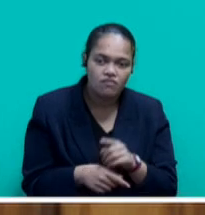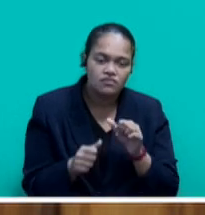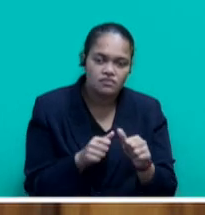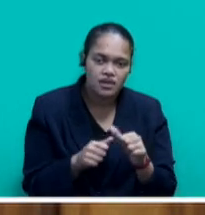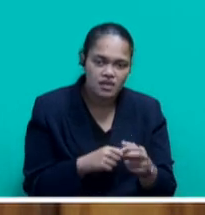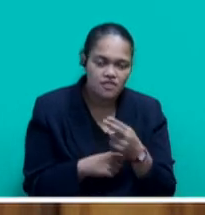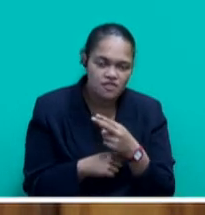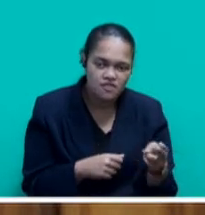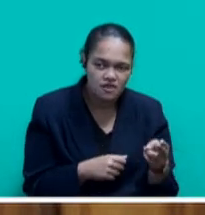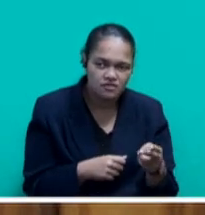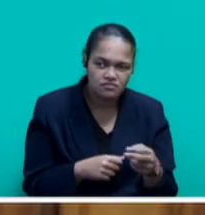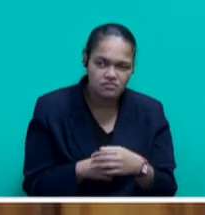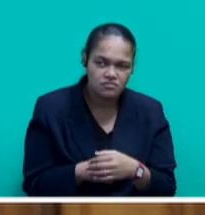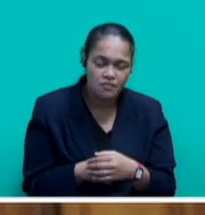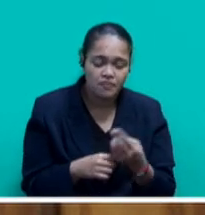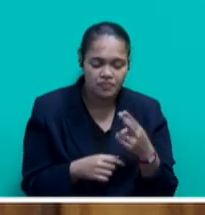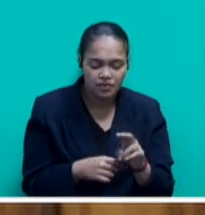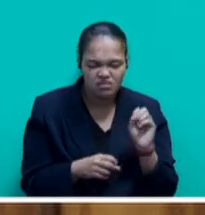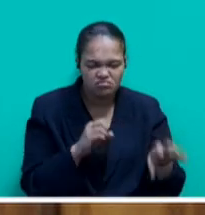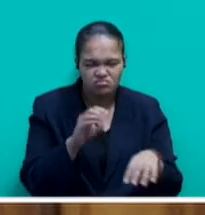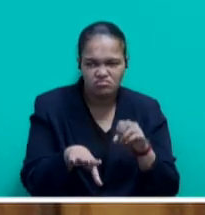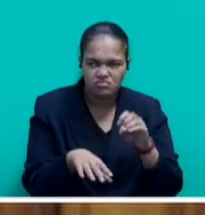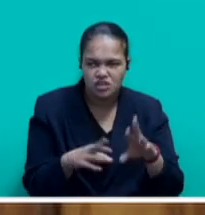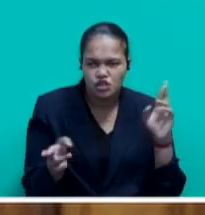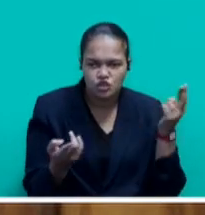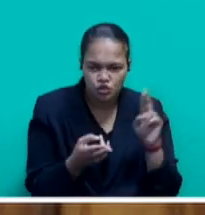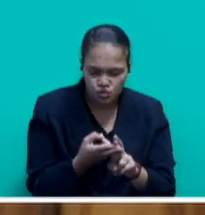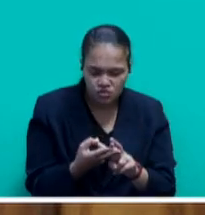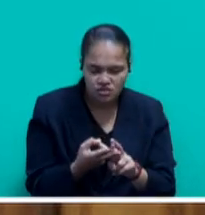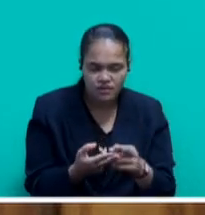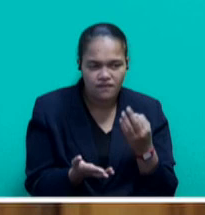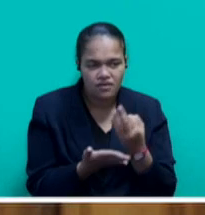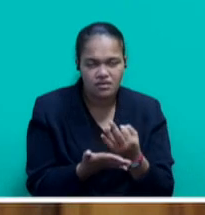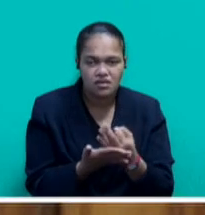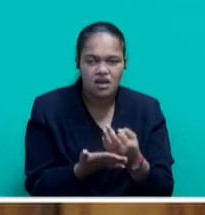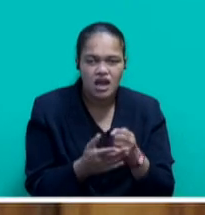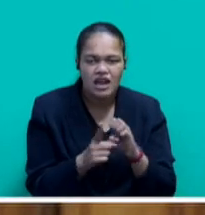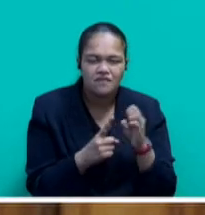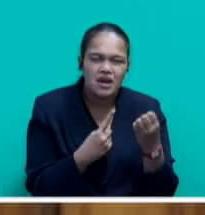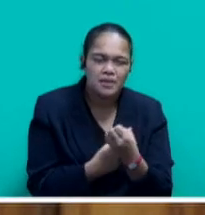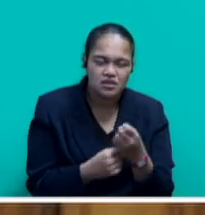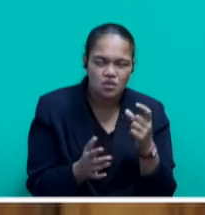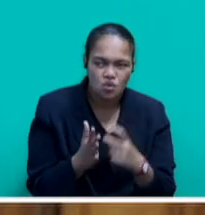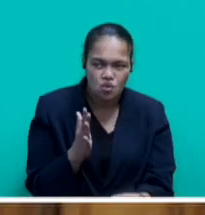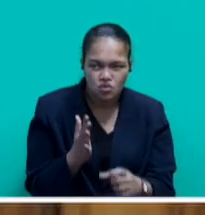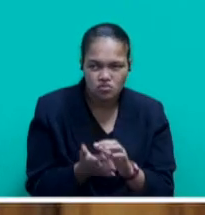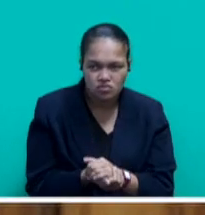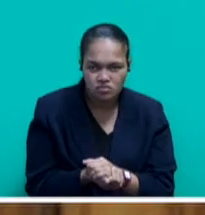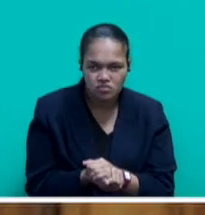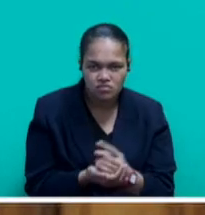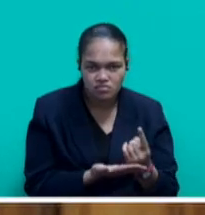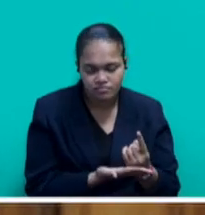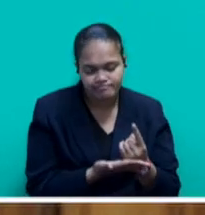clear that preventing pollution will reduce financial and environmental costs. Reducing pollution and